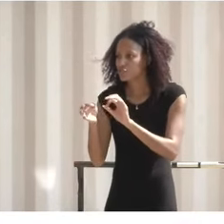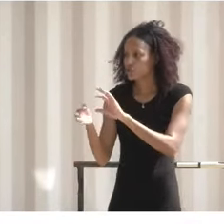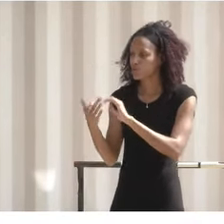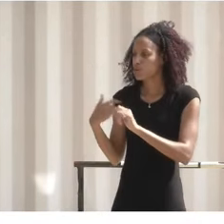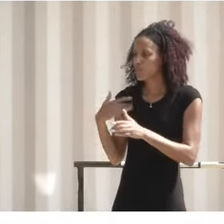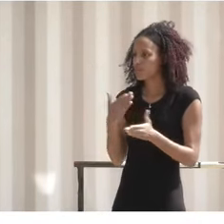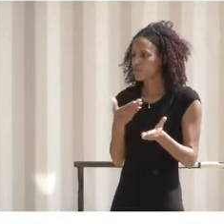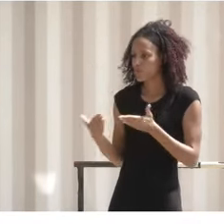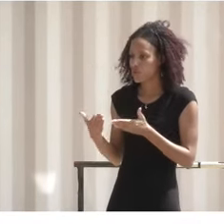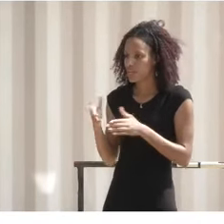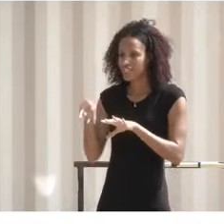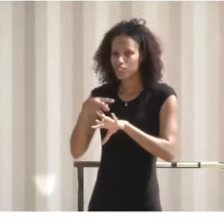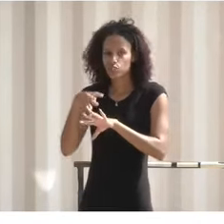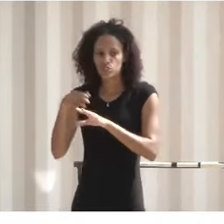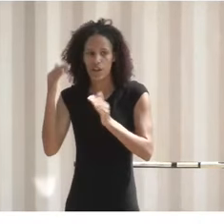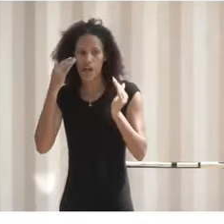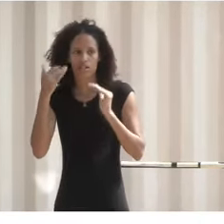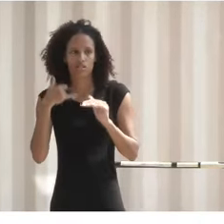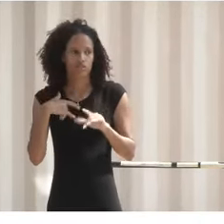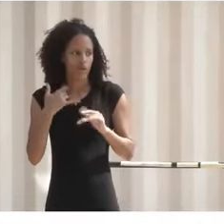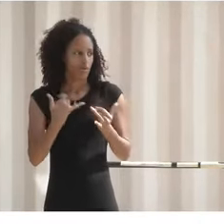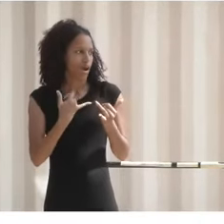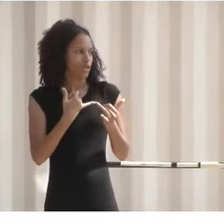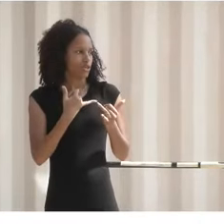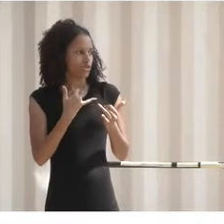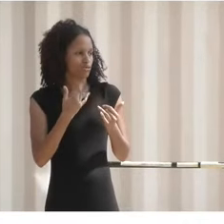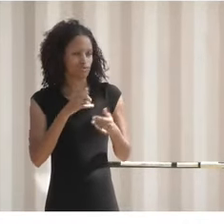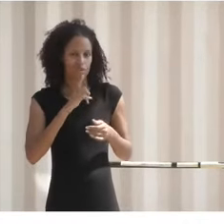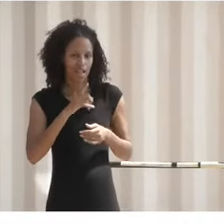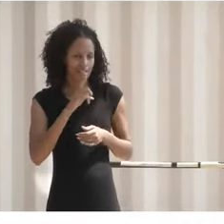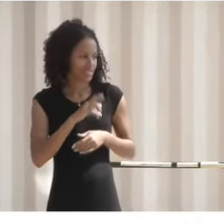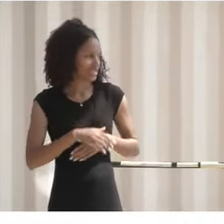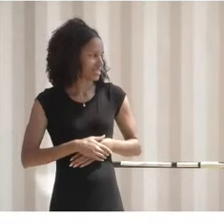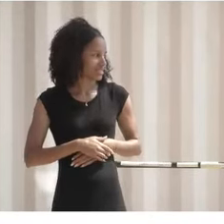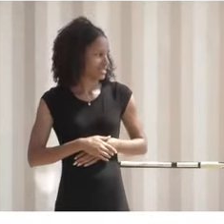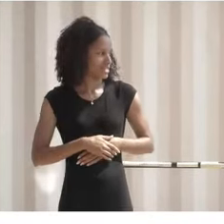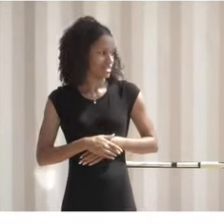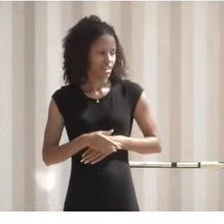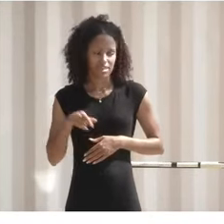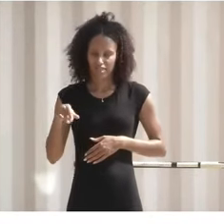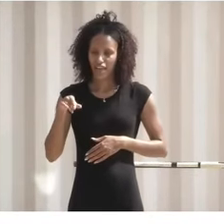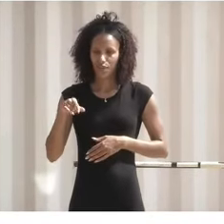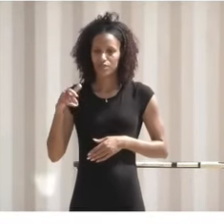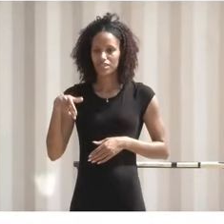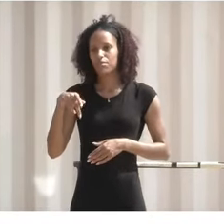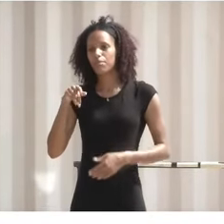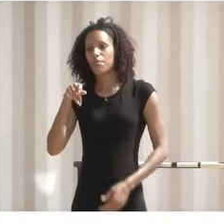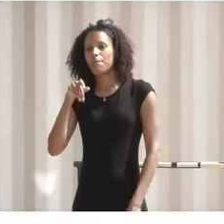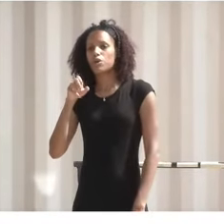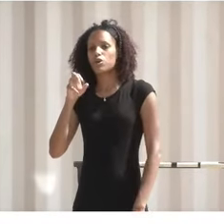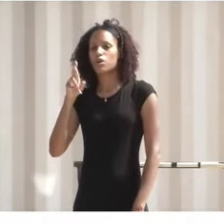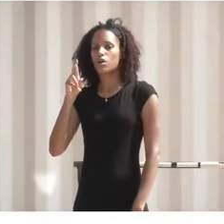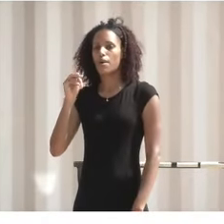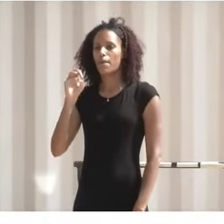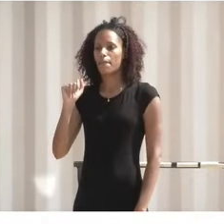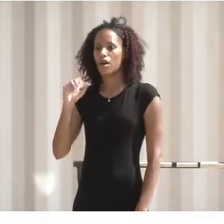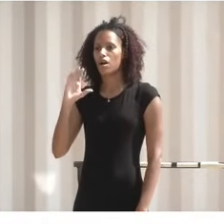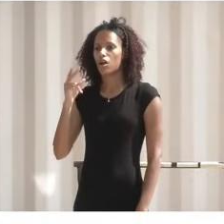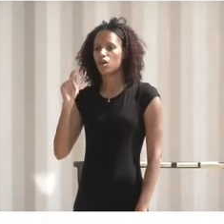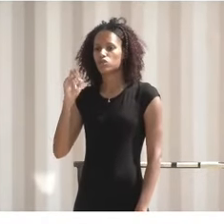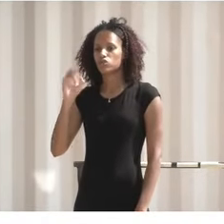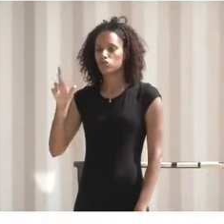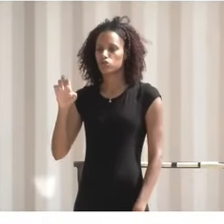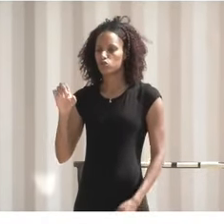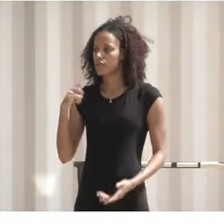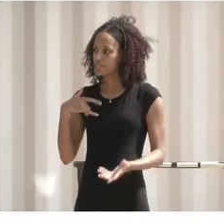bring indigenous knowledge into modern reality, you know, and that's what permaculture does. And so